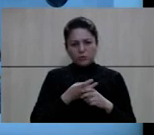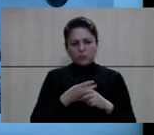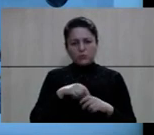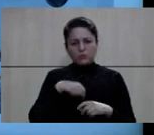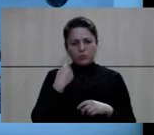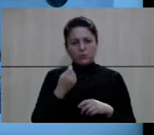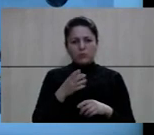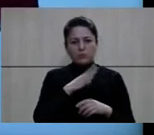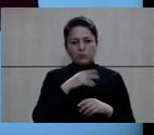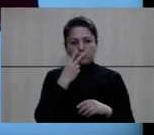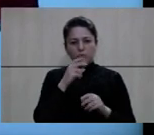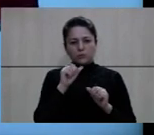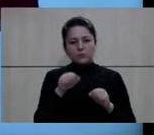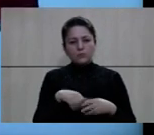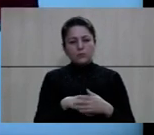mumkin.